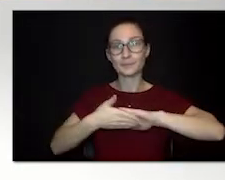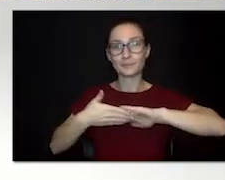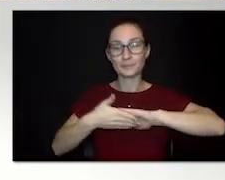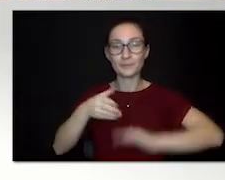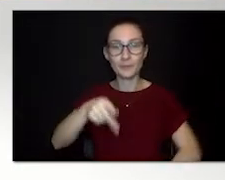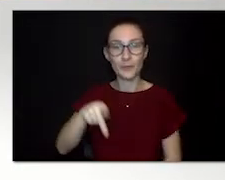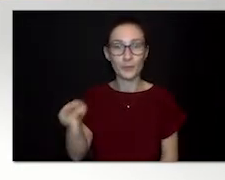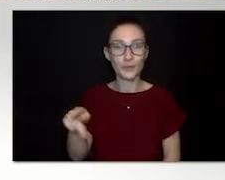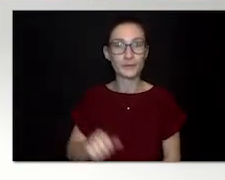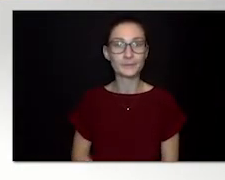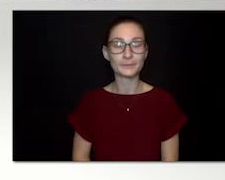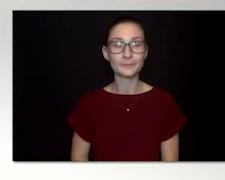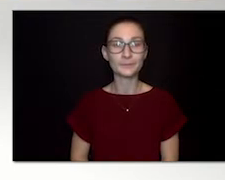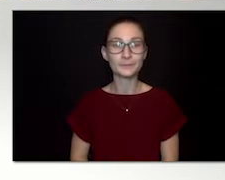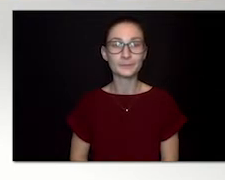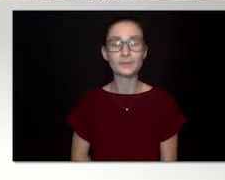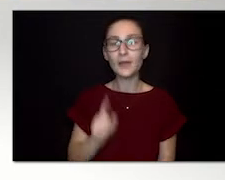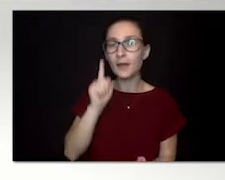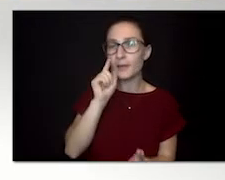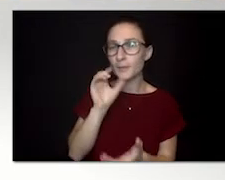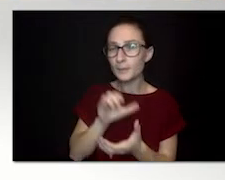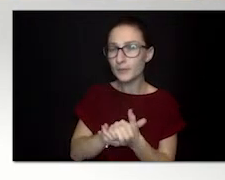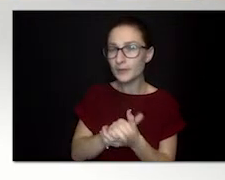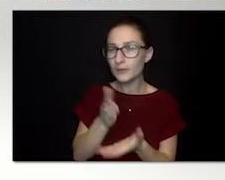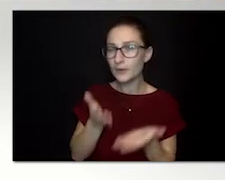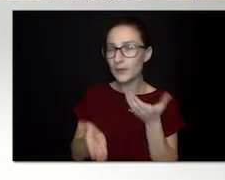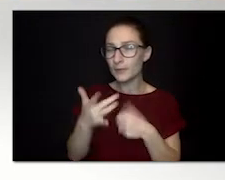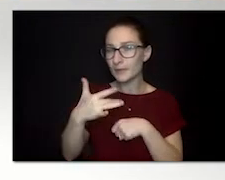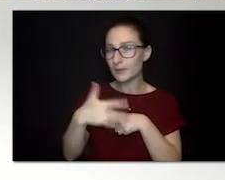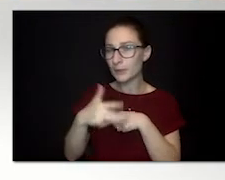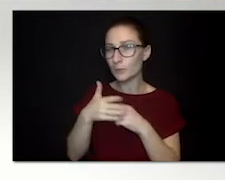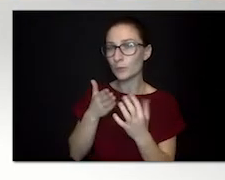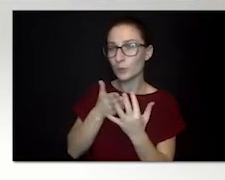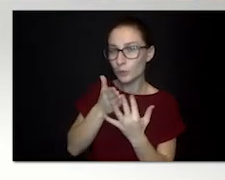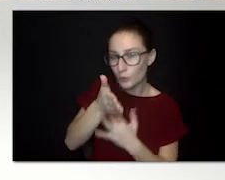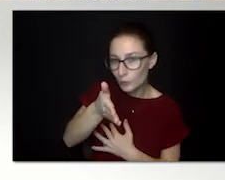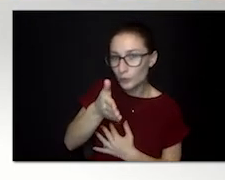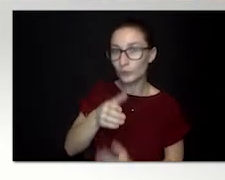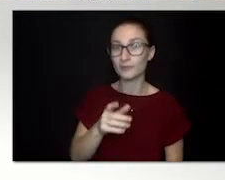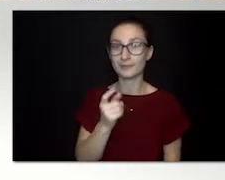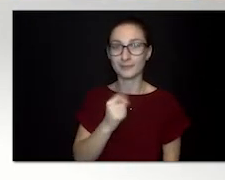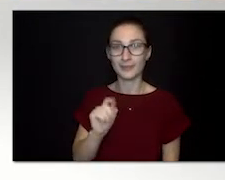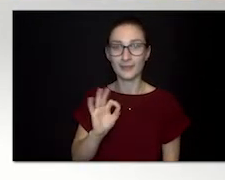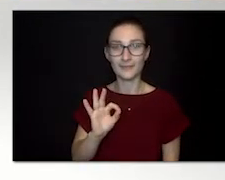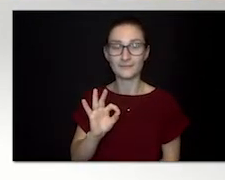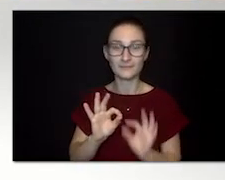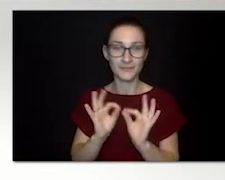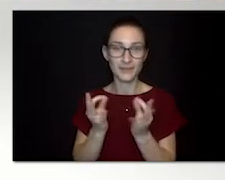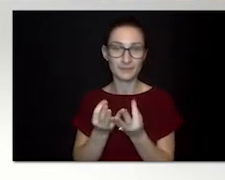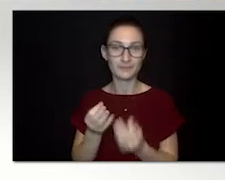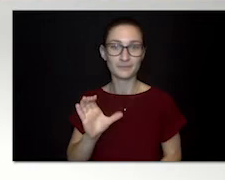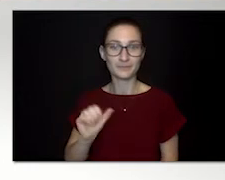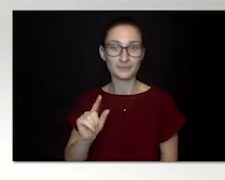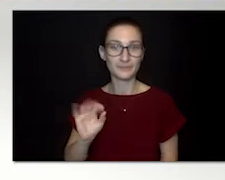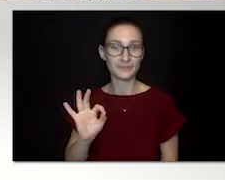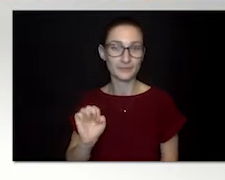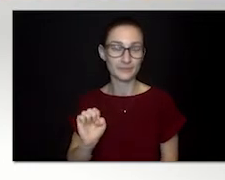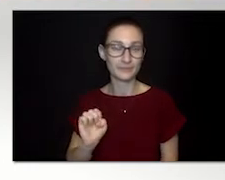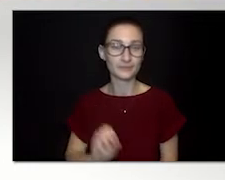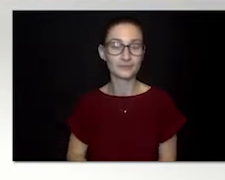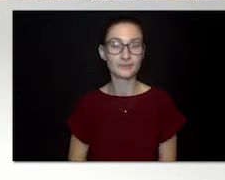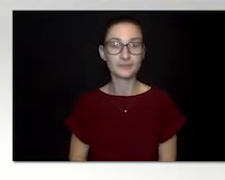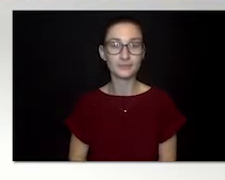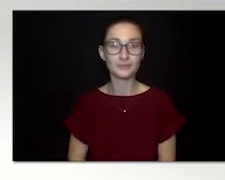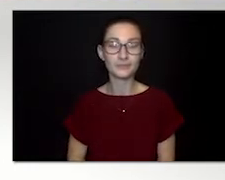PowerPoint. And I believe it might be available through the Family Cafe. Yes?